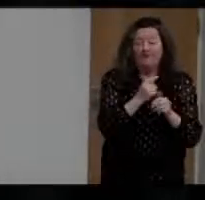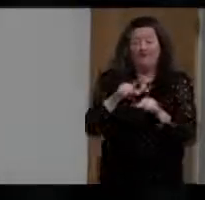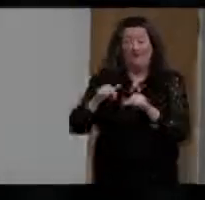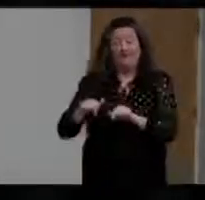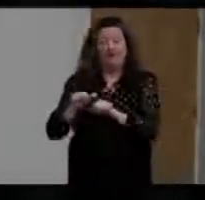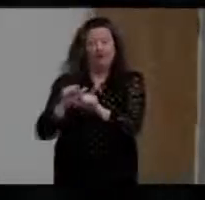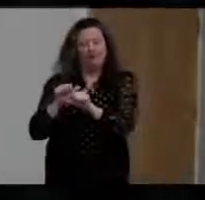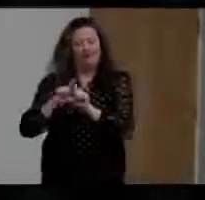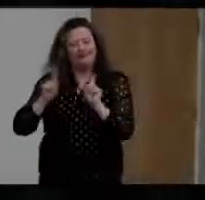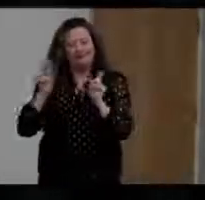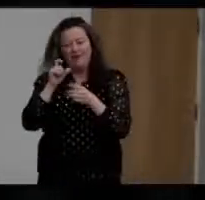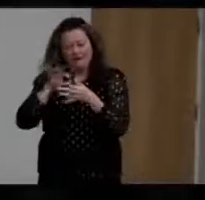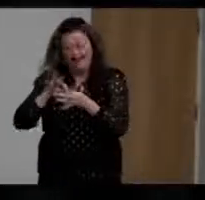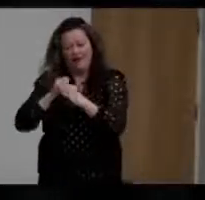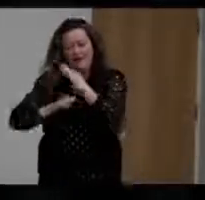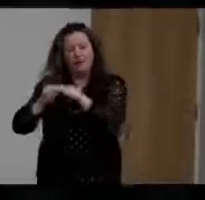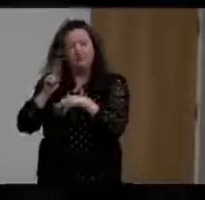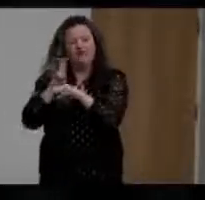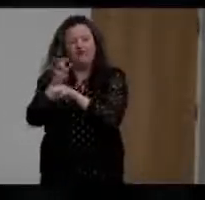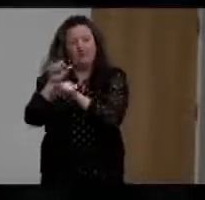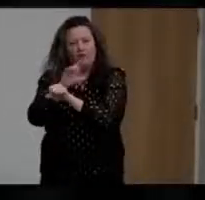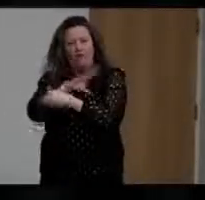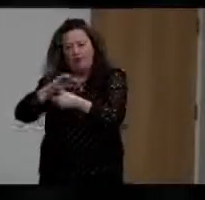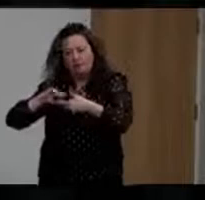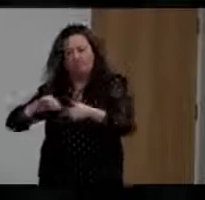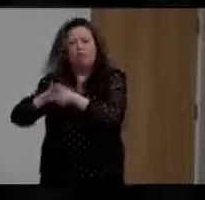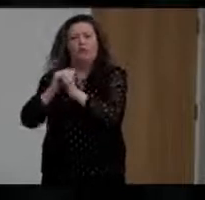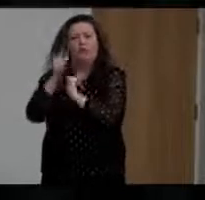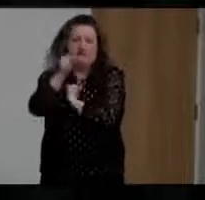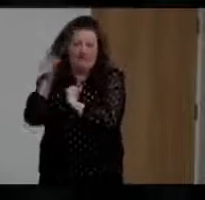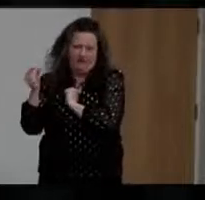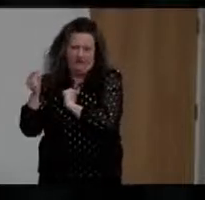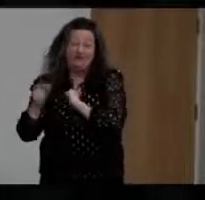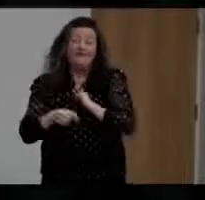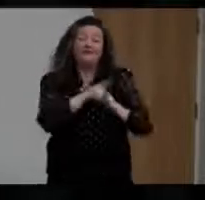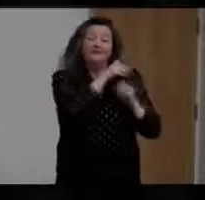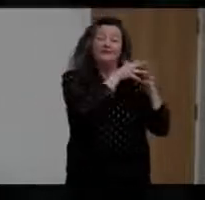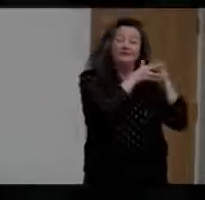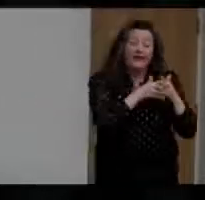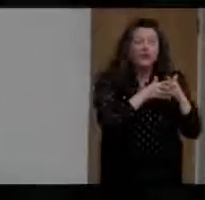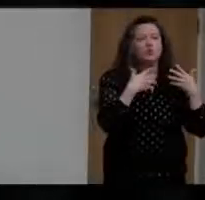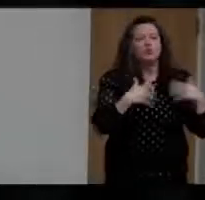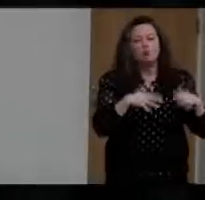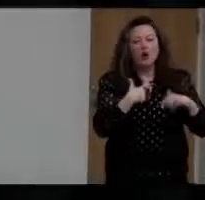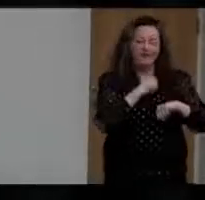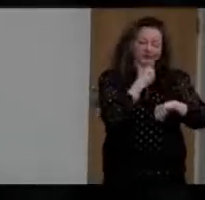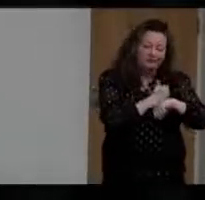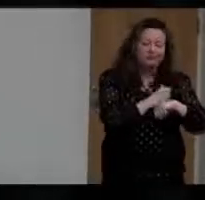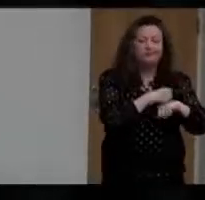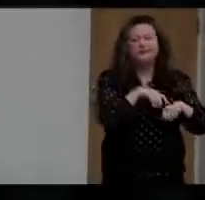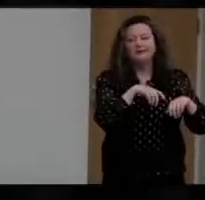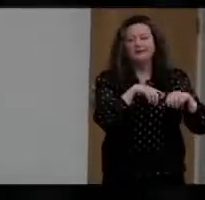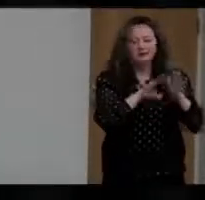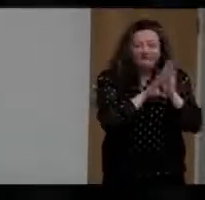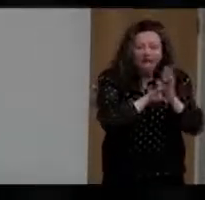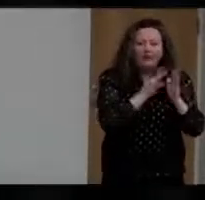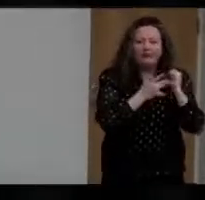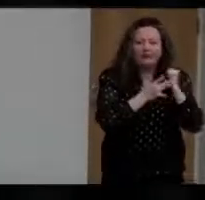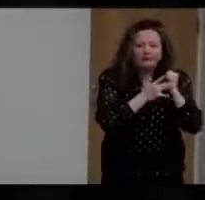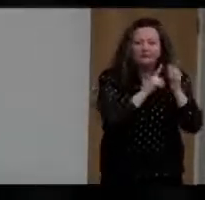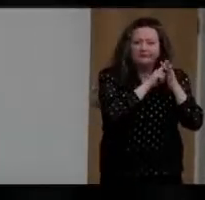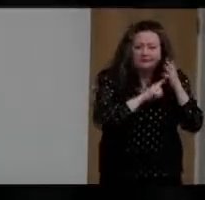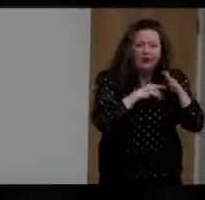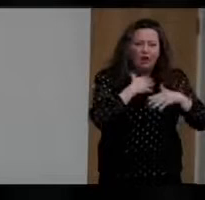long chain of events where they keep rechecking how you build your software and whether it's meeting standards. So you need a corporation to